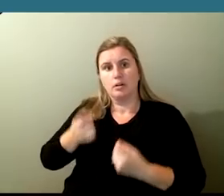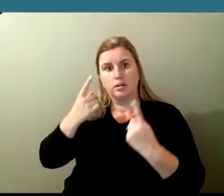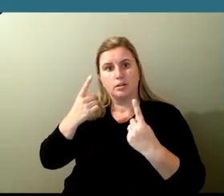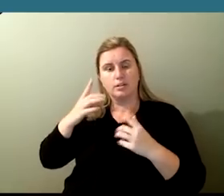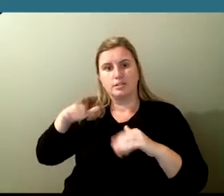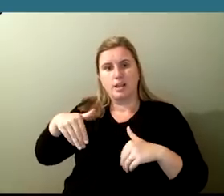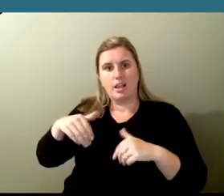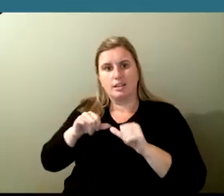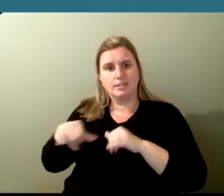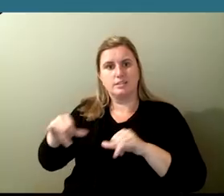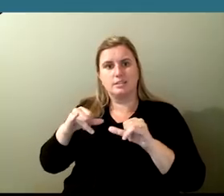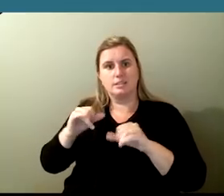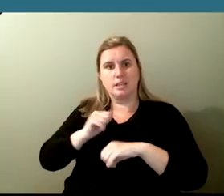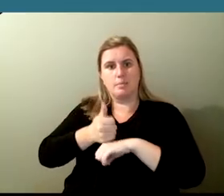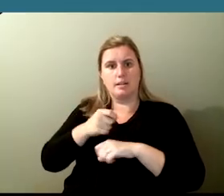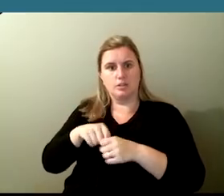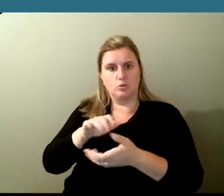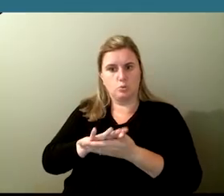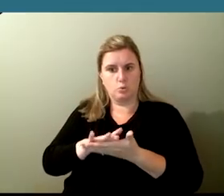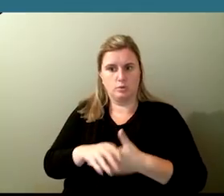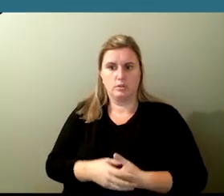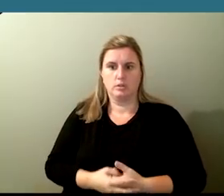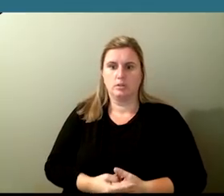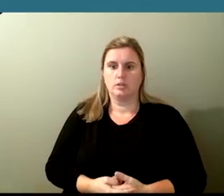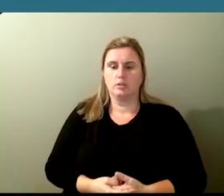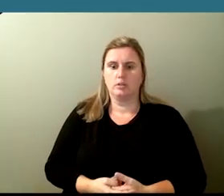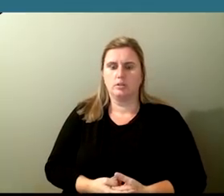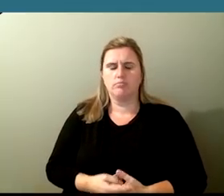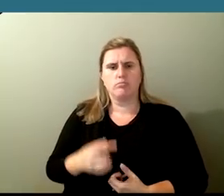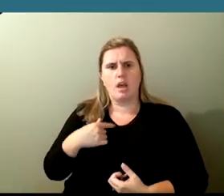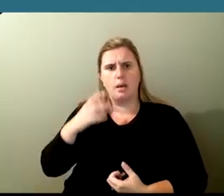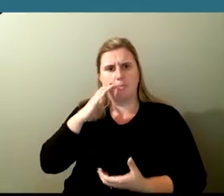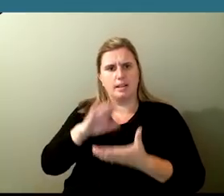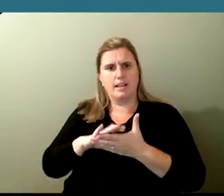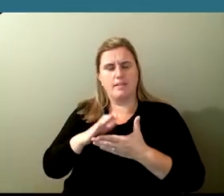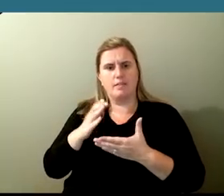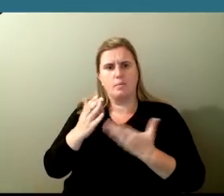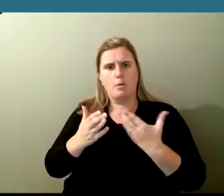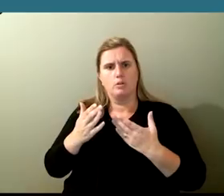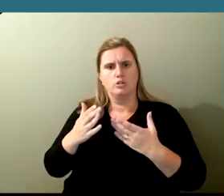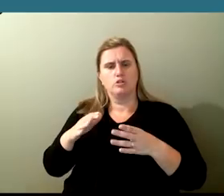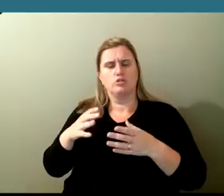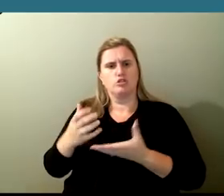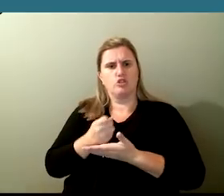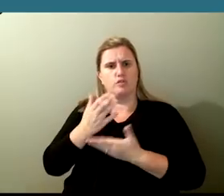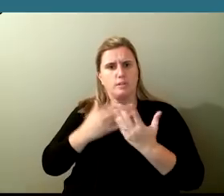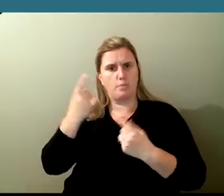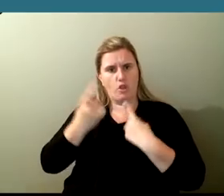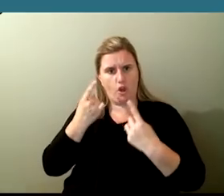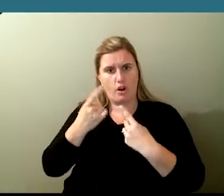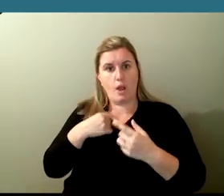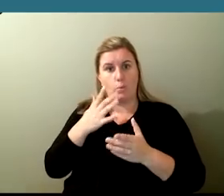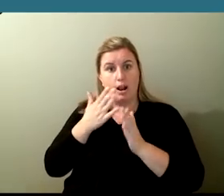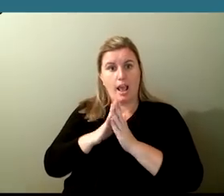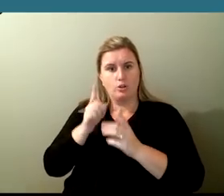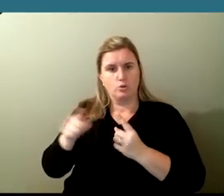not consistently implemented in schools. And I believe that probably deserves a little bit of thought. So I would ask you to